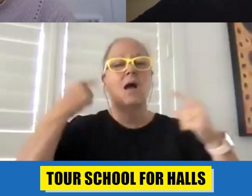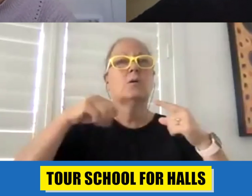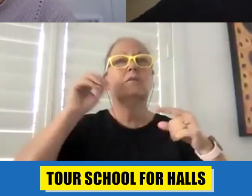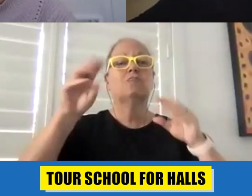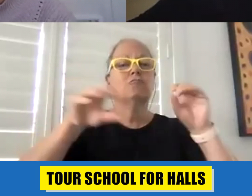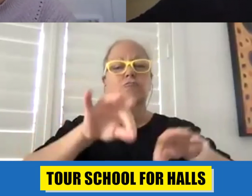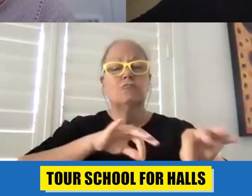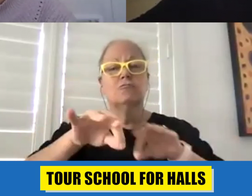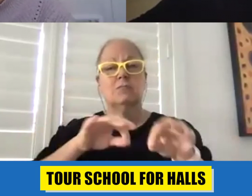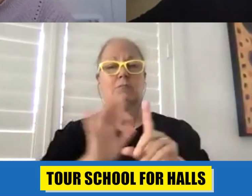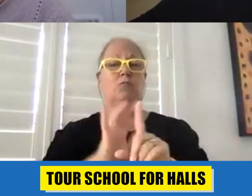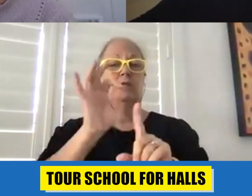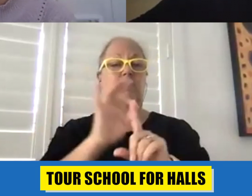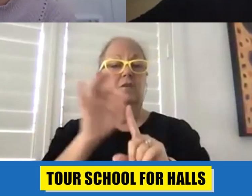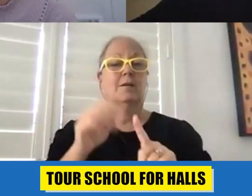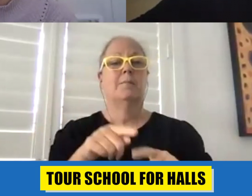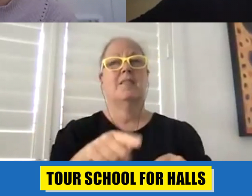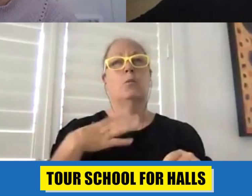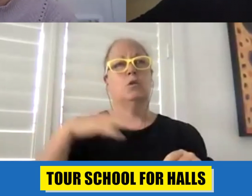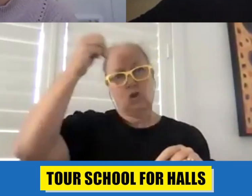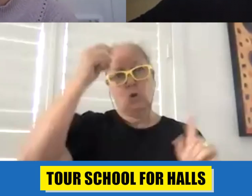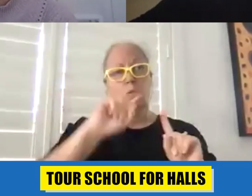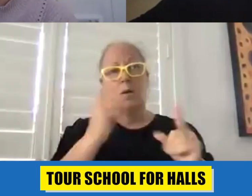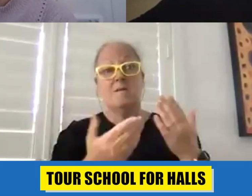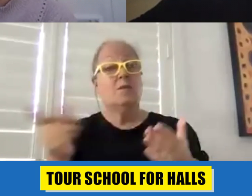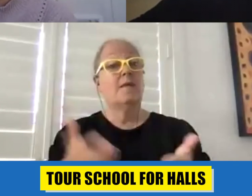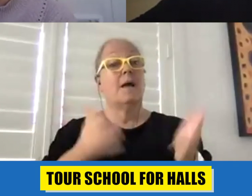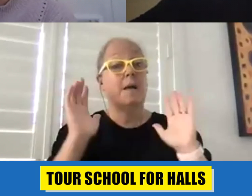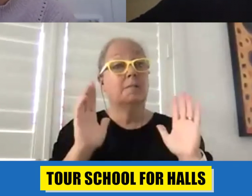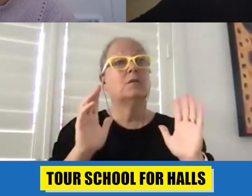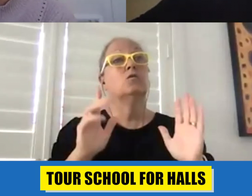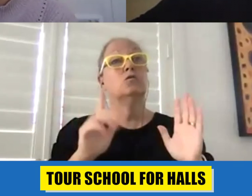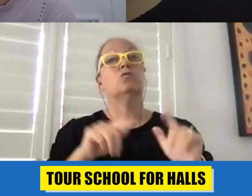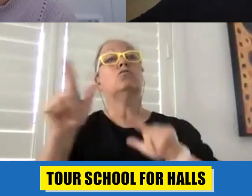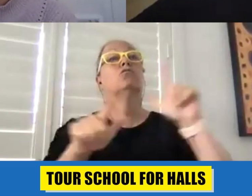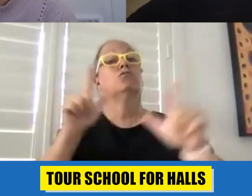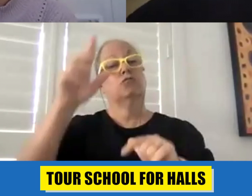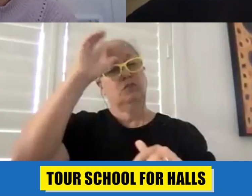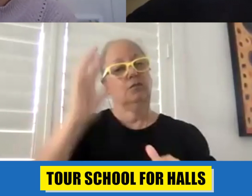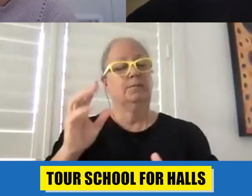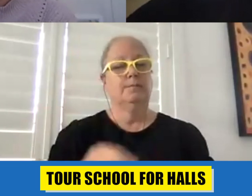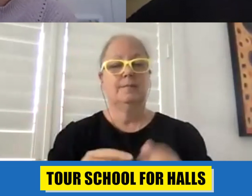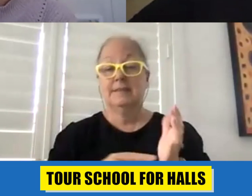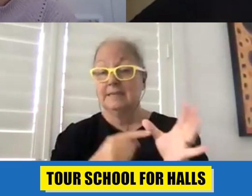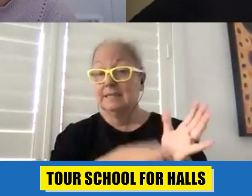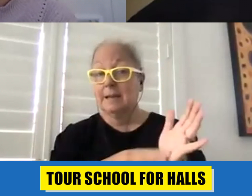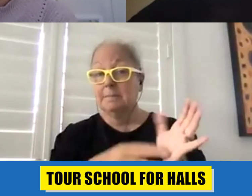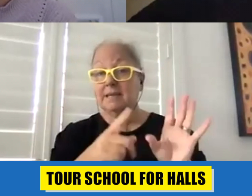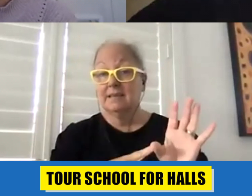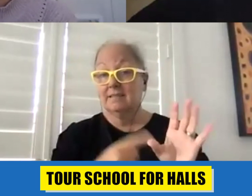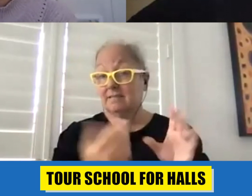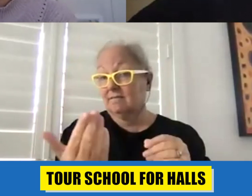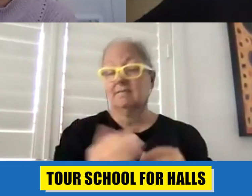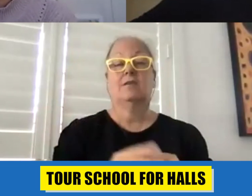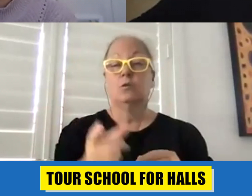struggling to know what performances are out there and are willing to travel regionally. So Tammy, would you like to unmute and provide any more